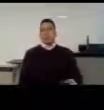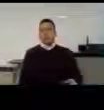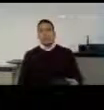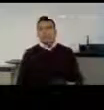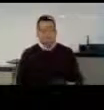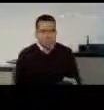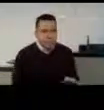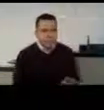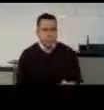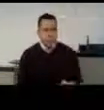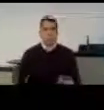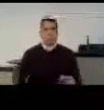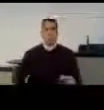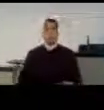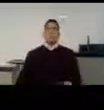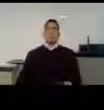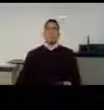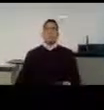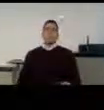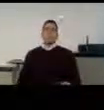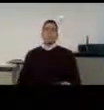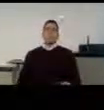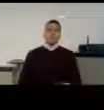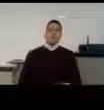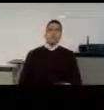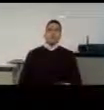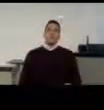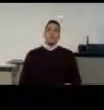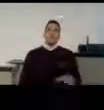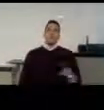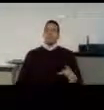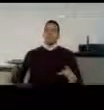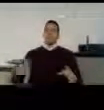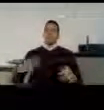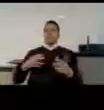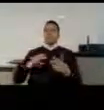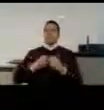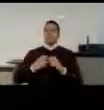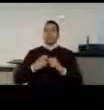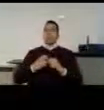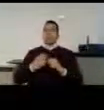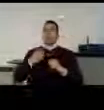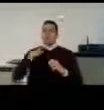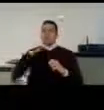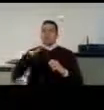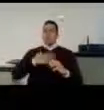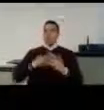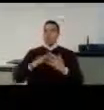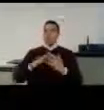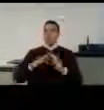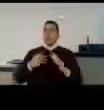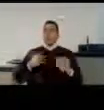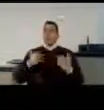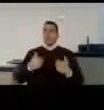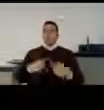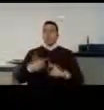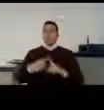the issue for me is my community. I'm from northern Manhattan, which